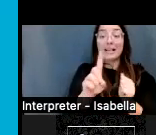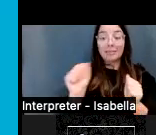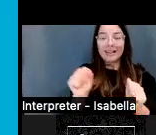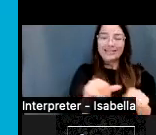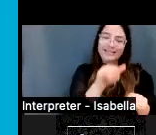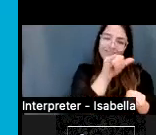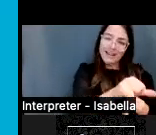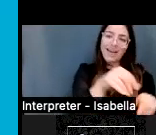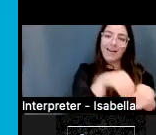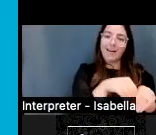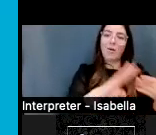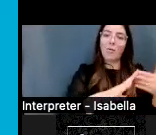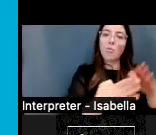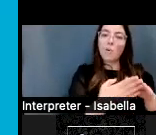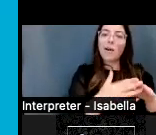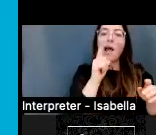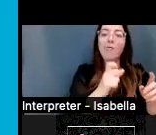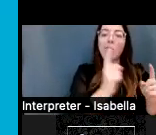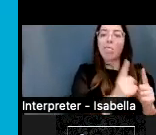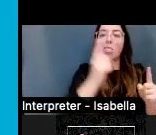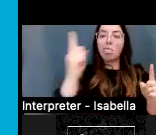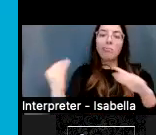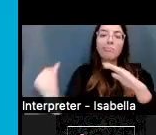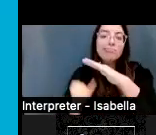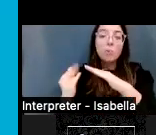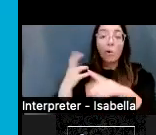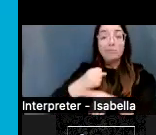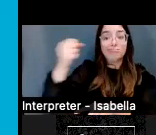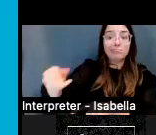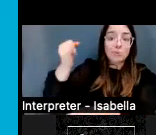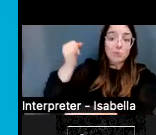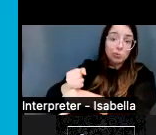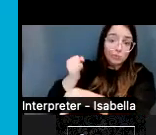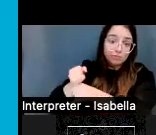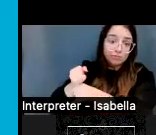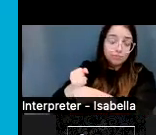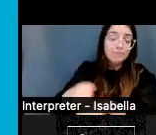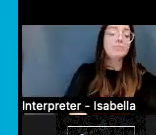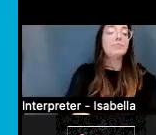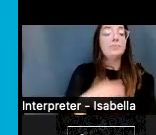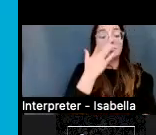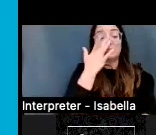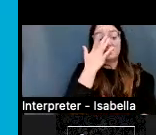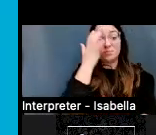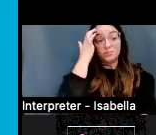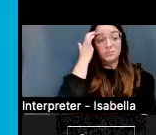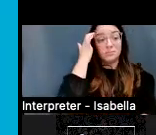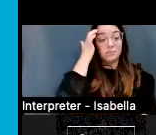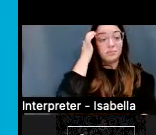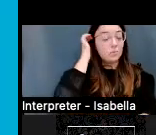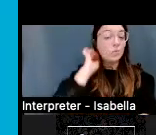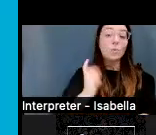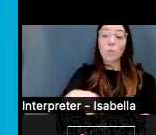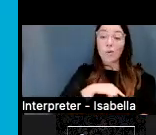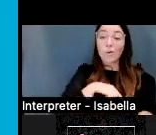community and avoid living in institutions. We also do some guardianship defense work, some